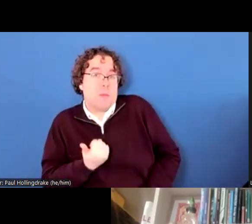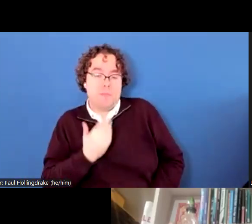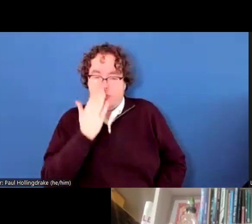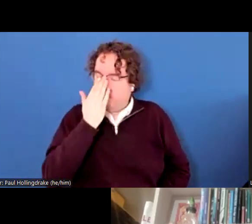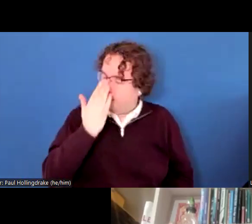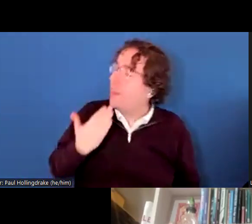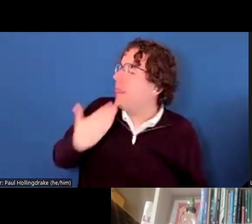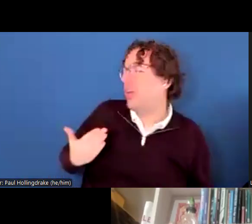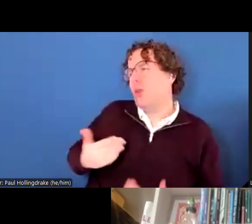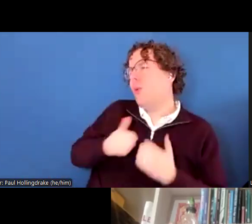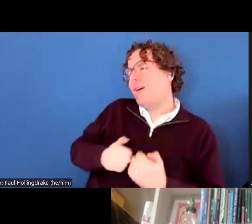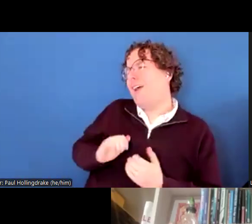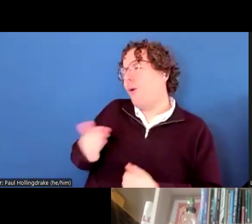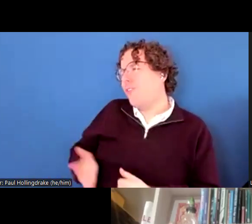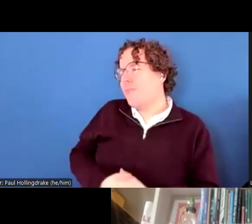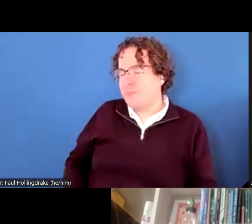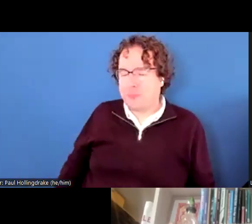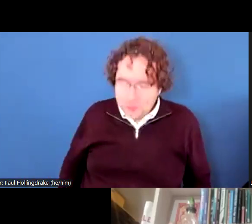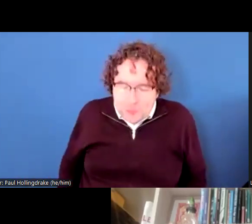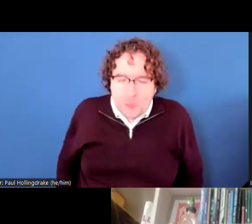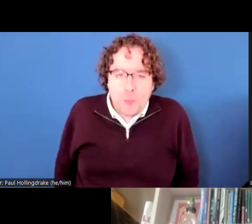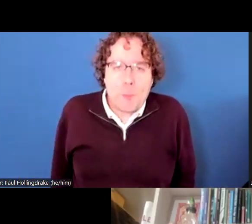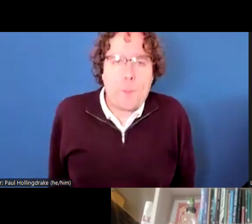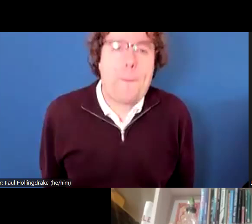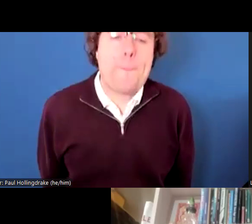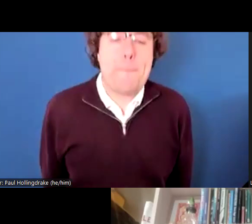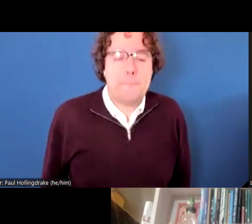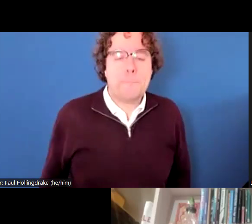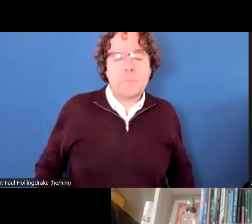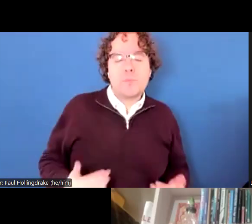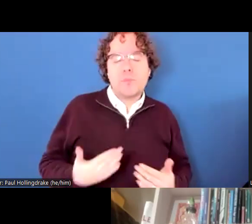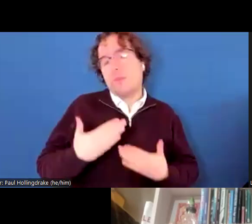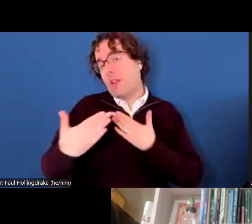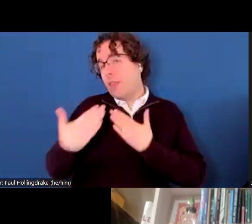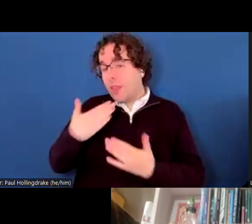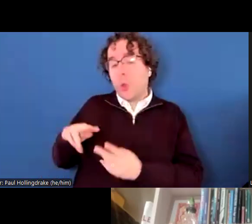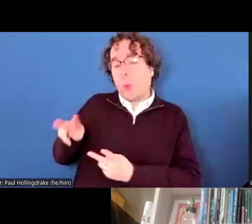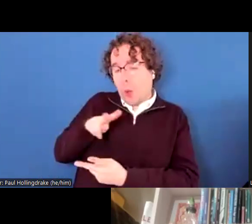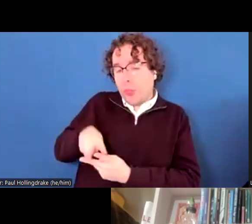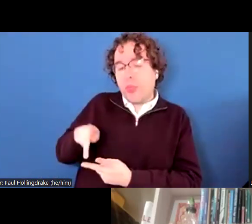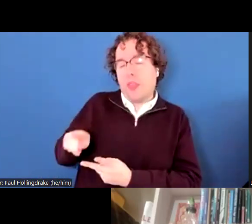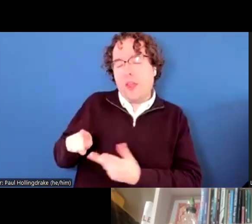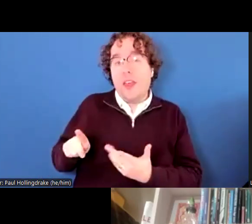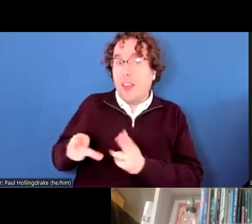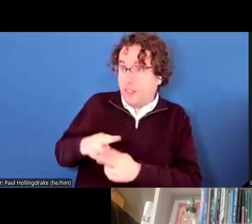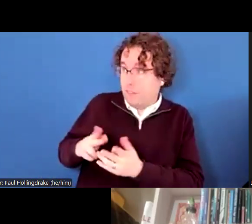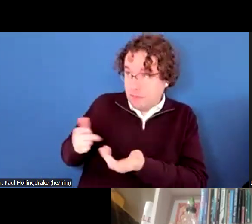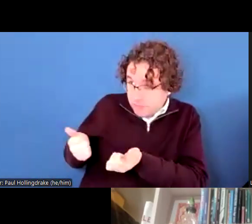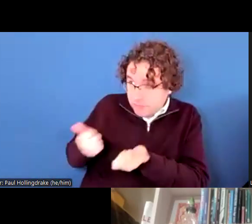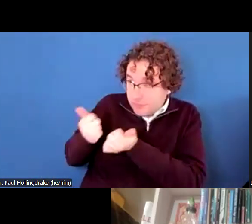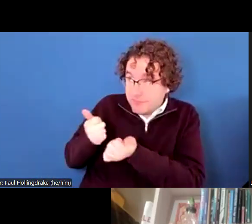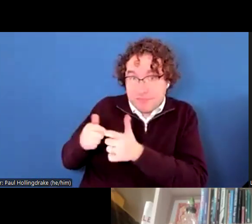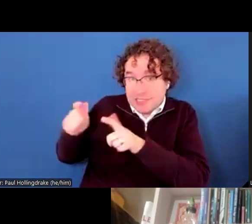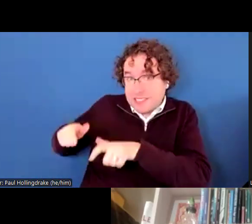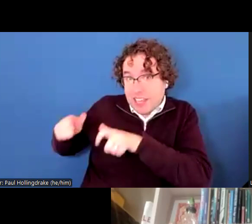offer. Thank you. Brilliant. Thank you so much, Deanna and Andrew. If you're happy to stay around, there may be questions that